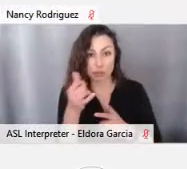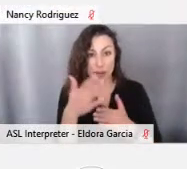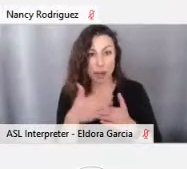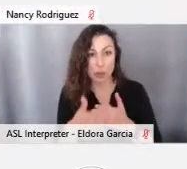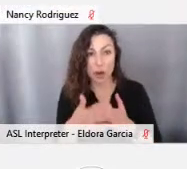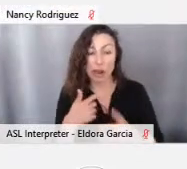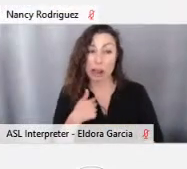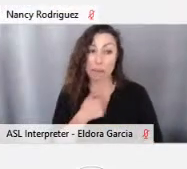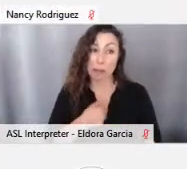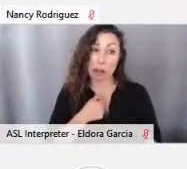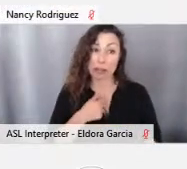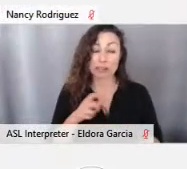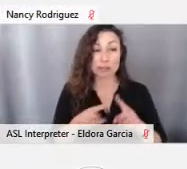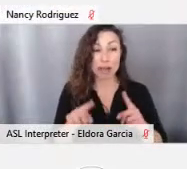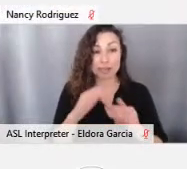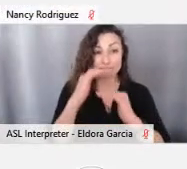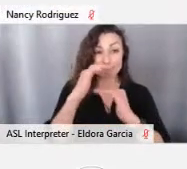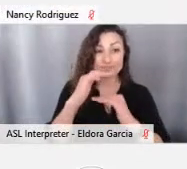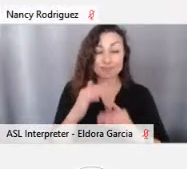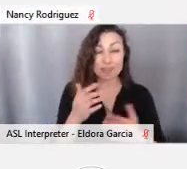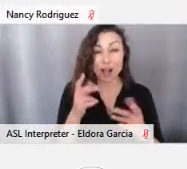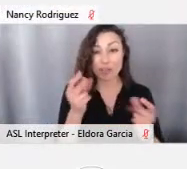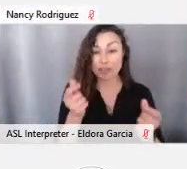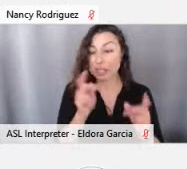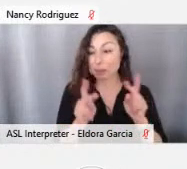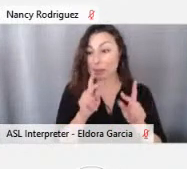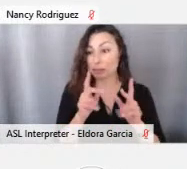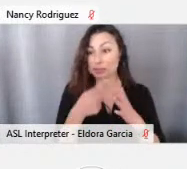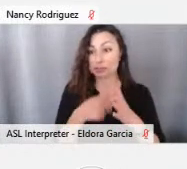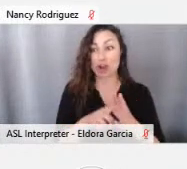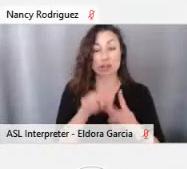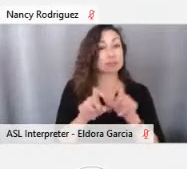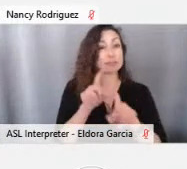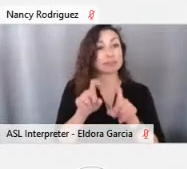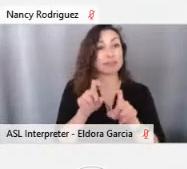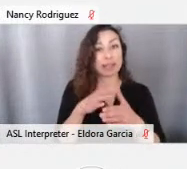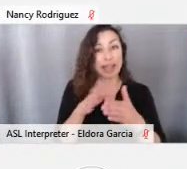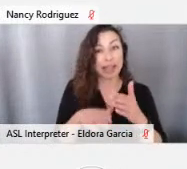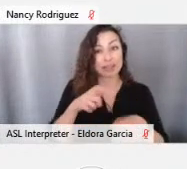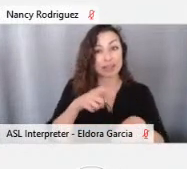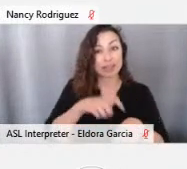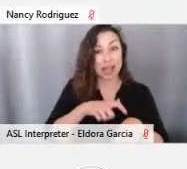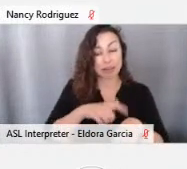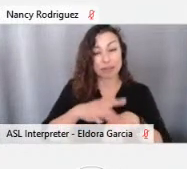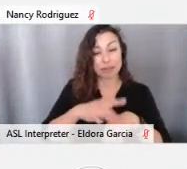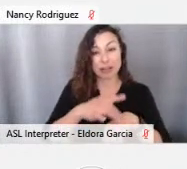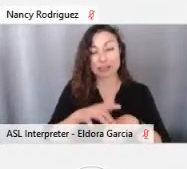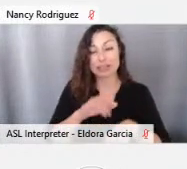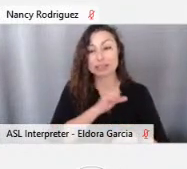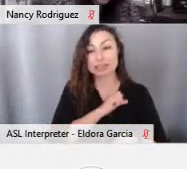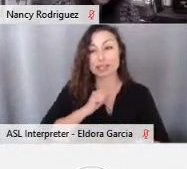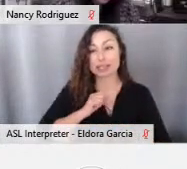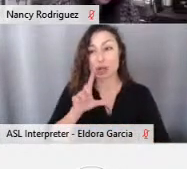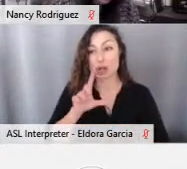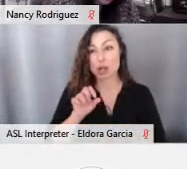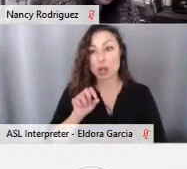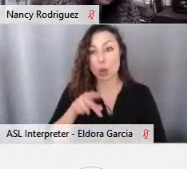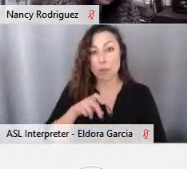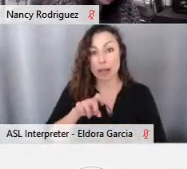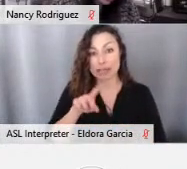I apologize, but all of a sudden people are asking questions at the end of the time available. So Senator Lopez, you're next.